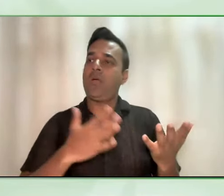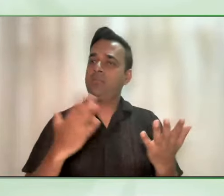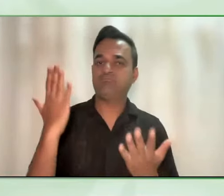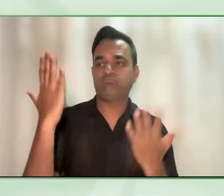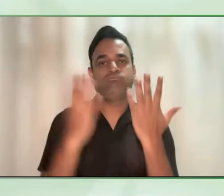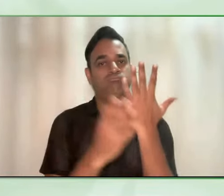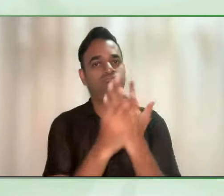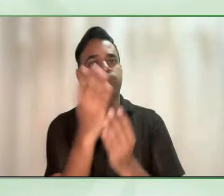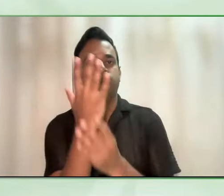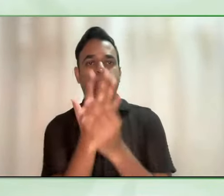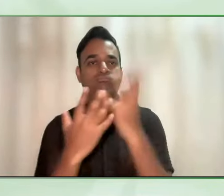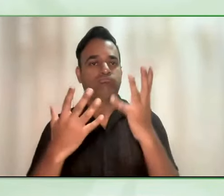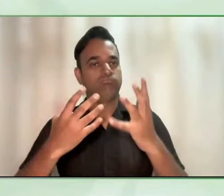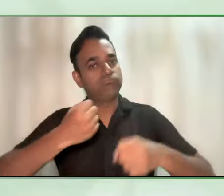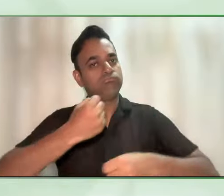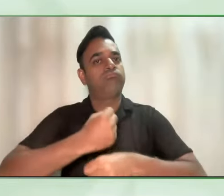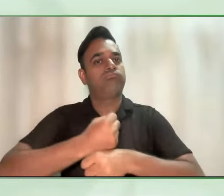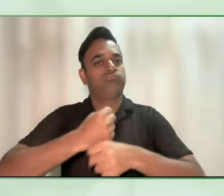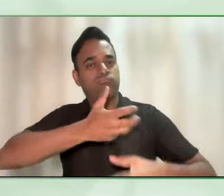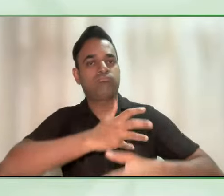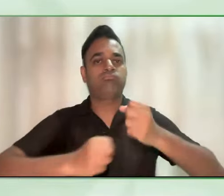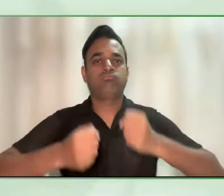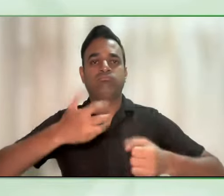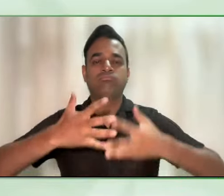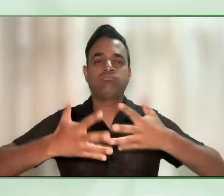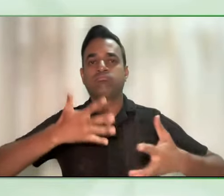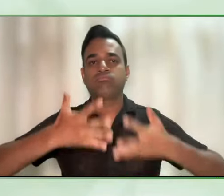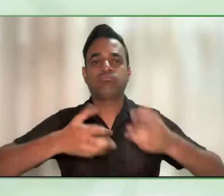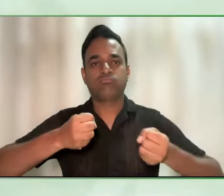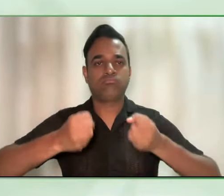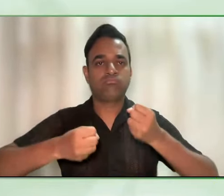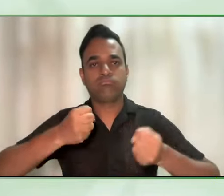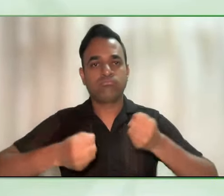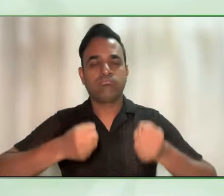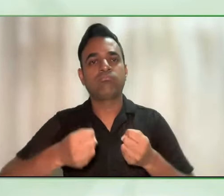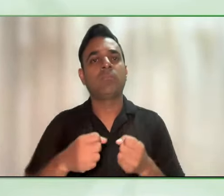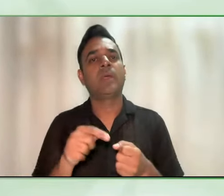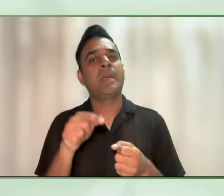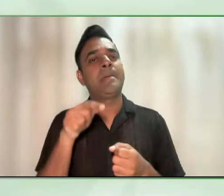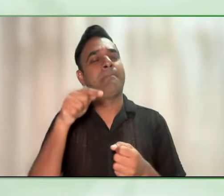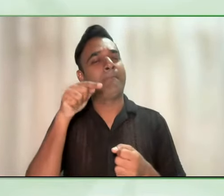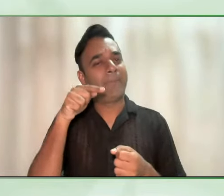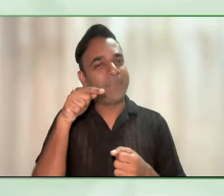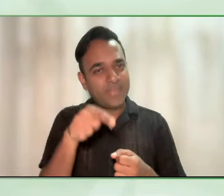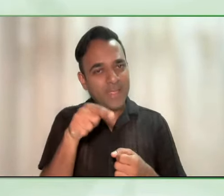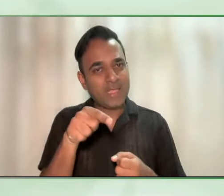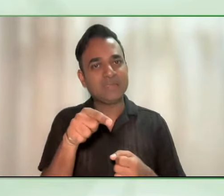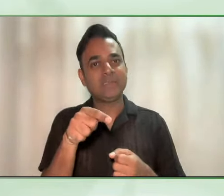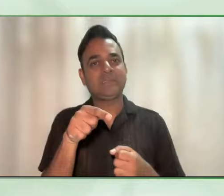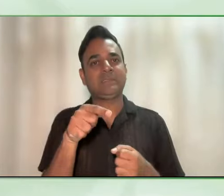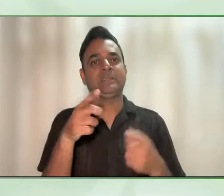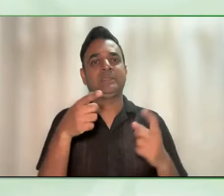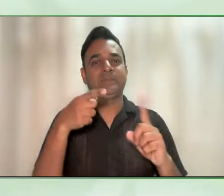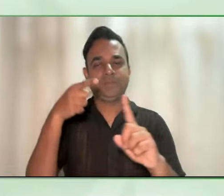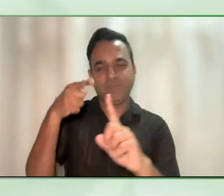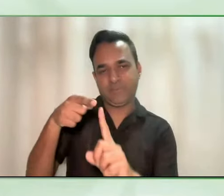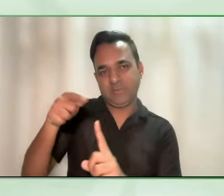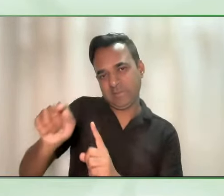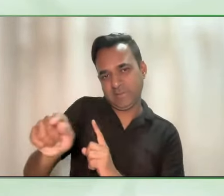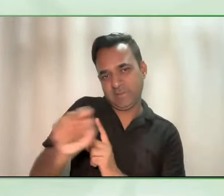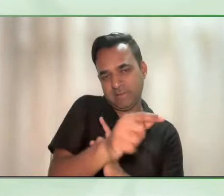COVID-19 helped because it made the communication platforms more mainstream, like